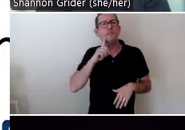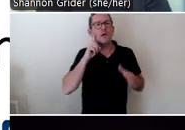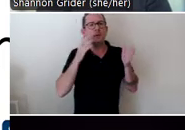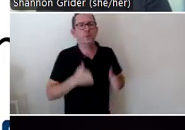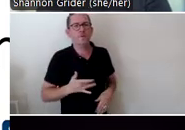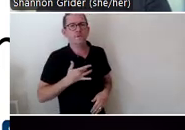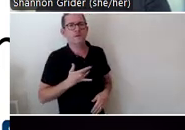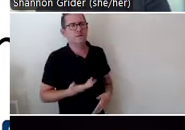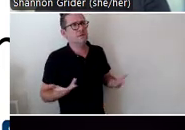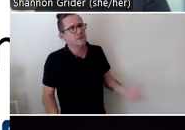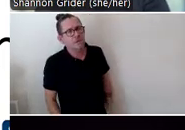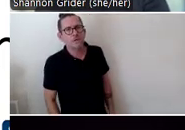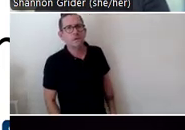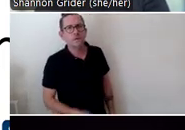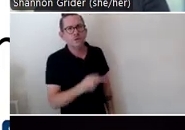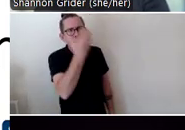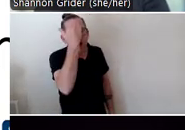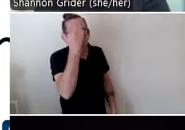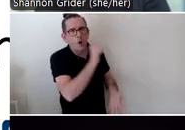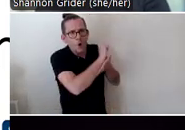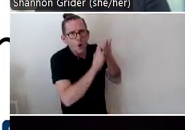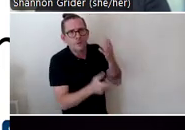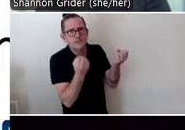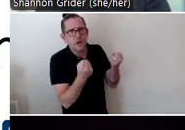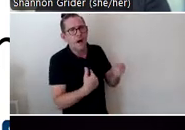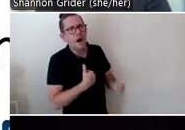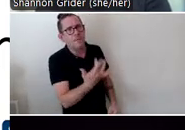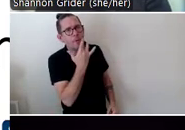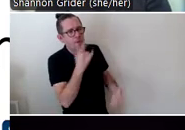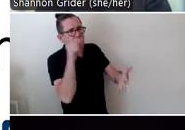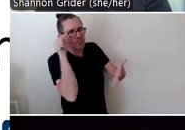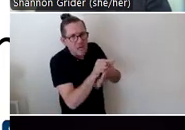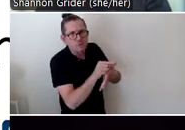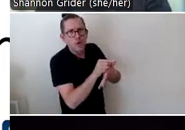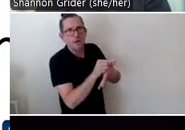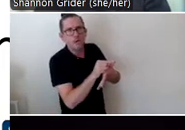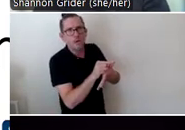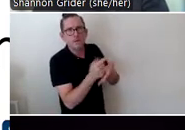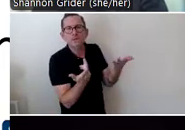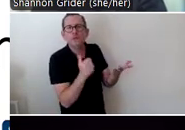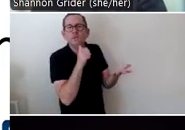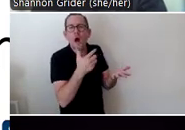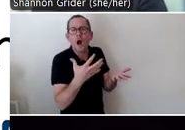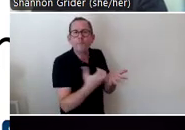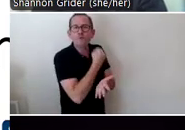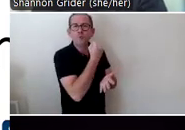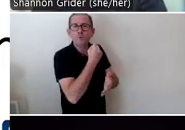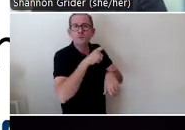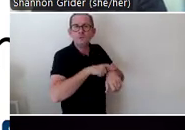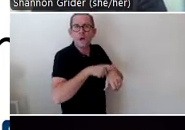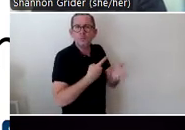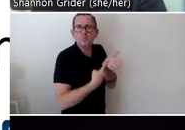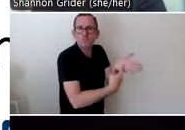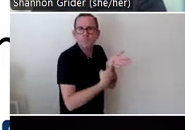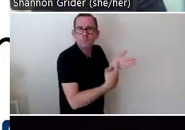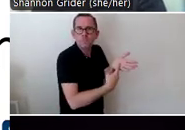deaf person themselves have a preferred way to sign that concept. And it's like, well, of all these signs, this is the one I